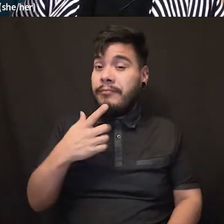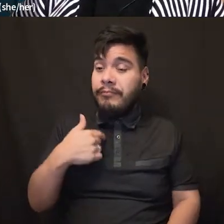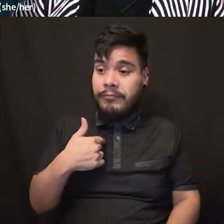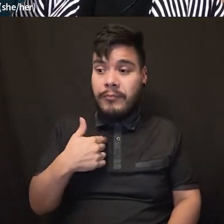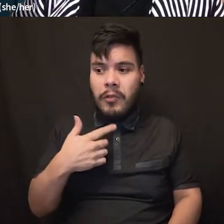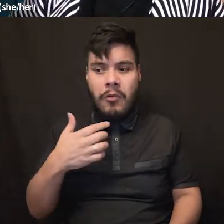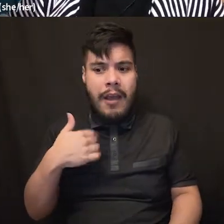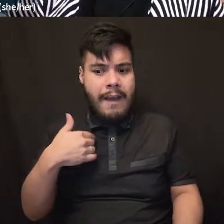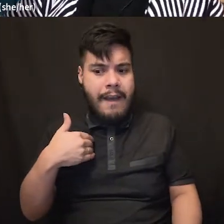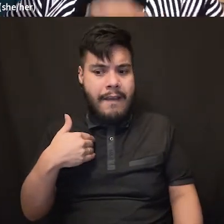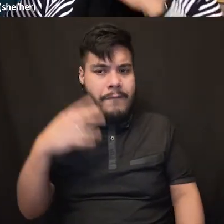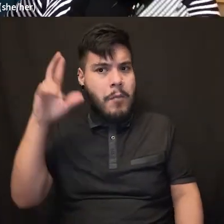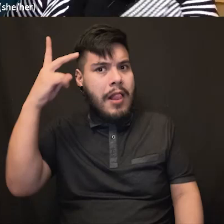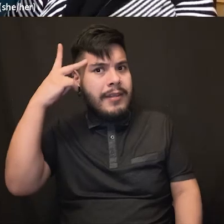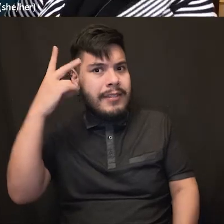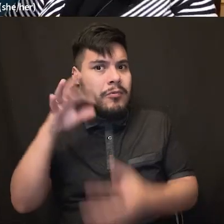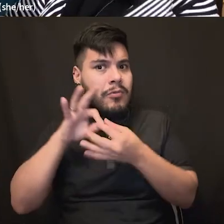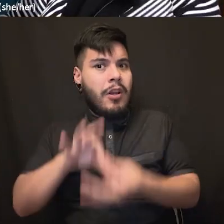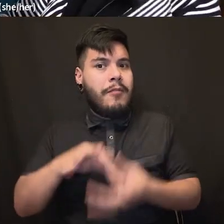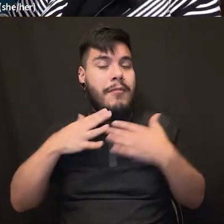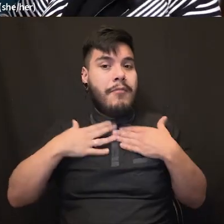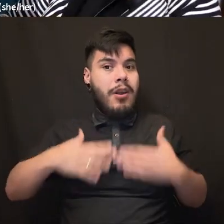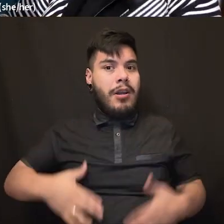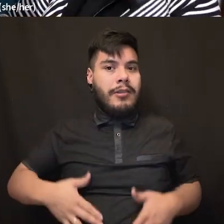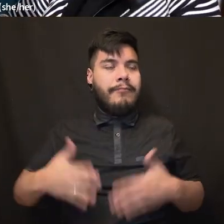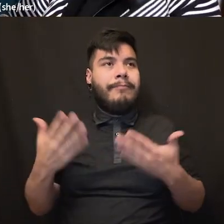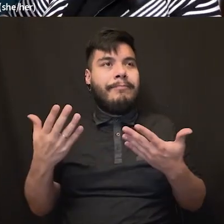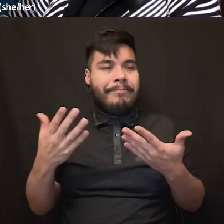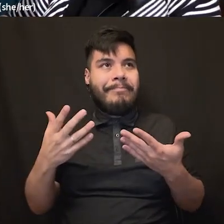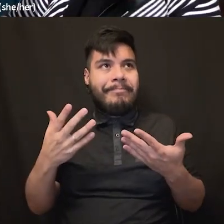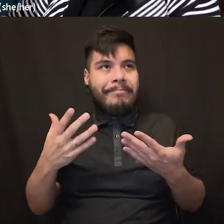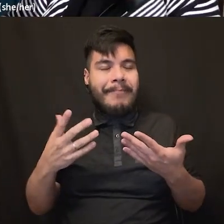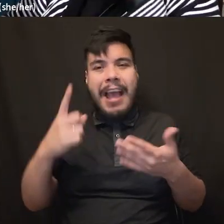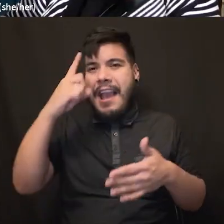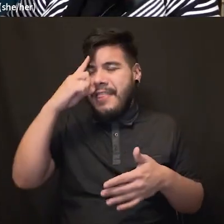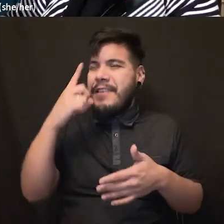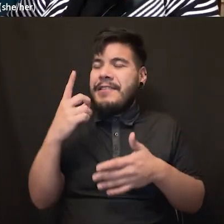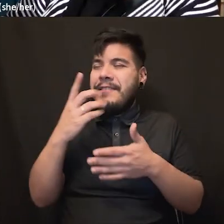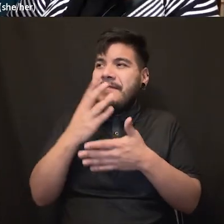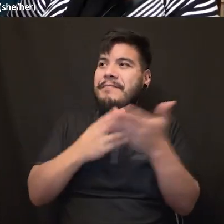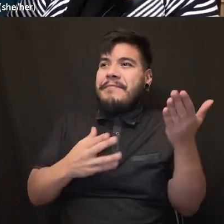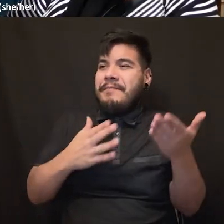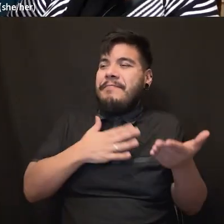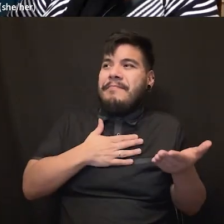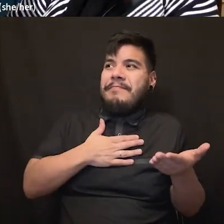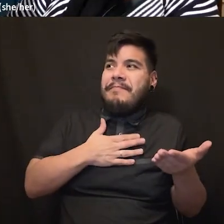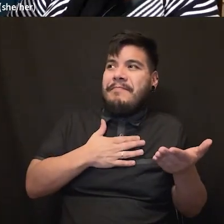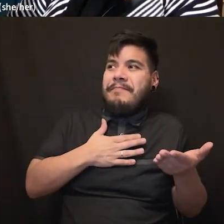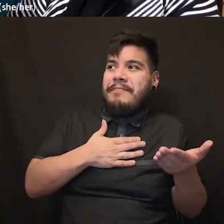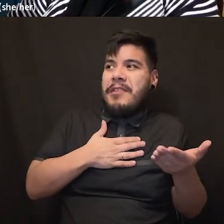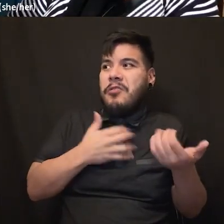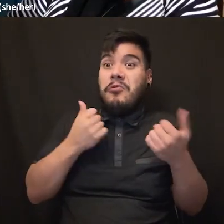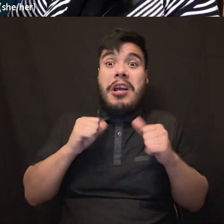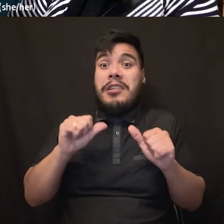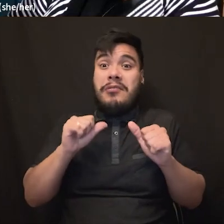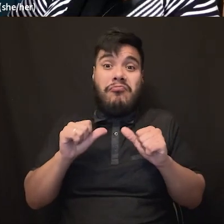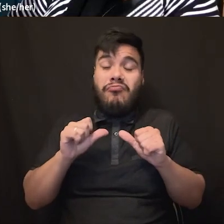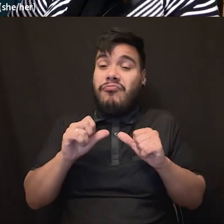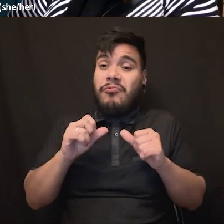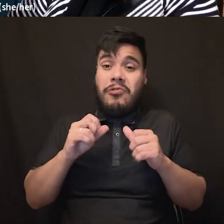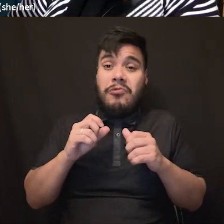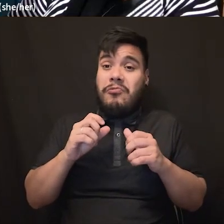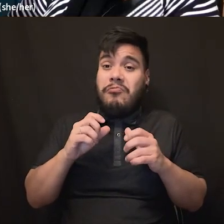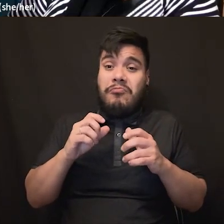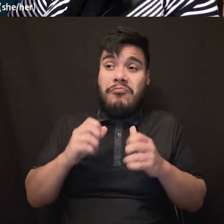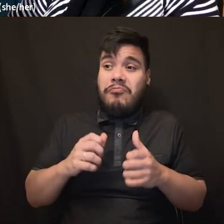a politics about my body? I think part of mine is just like, just trying to exist as